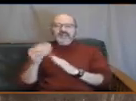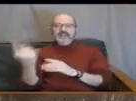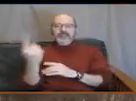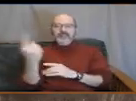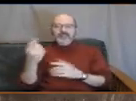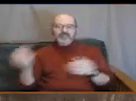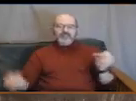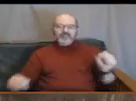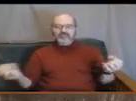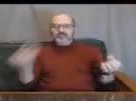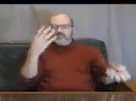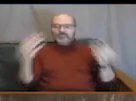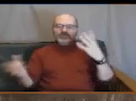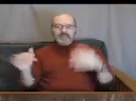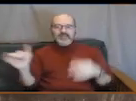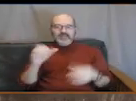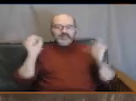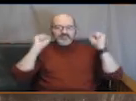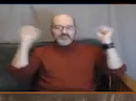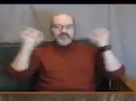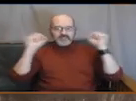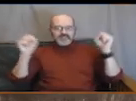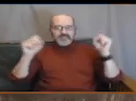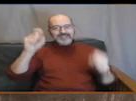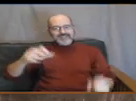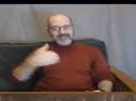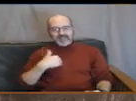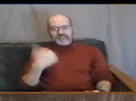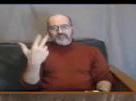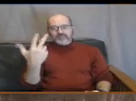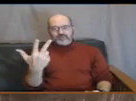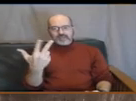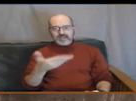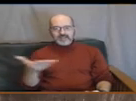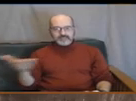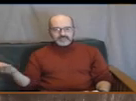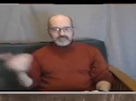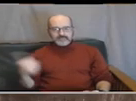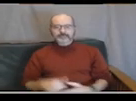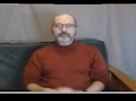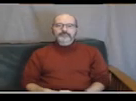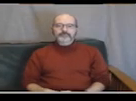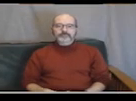something to juggle with. Like Mr. Staley said, you got to have 3 items.